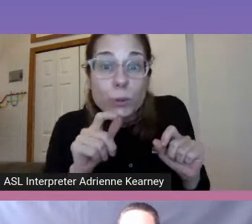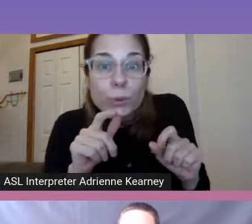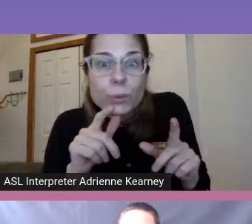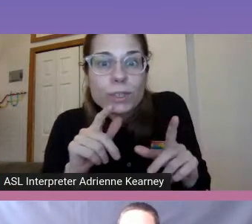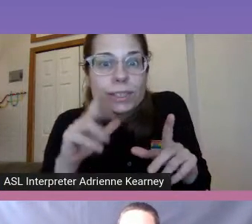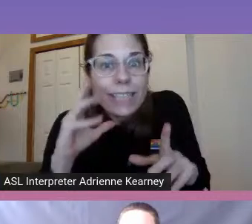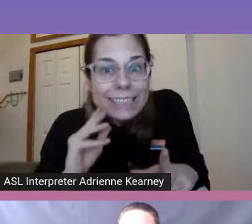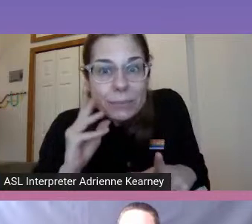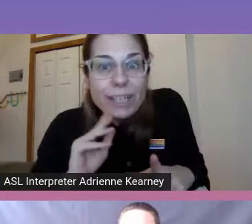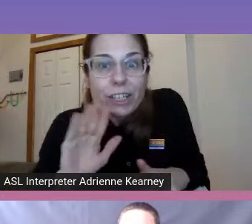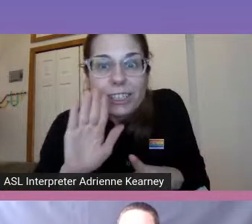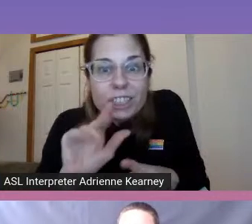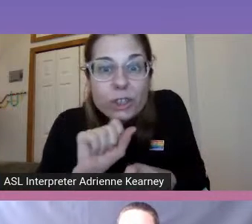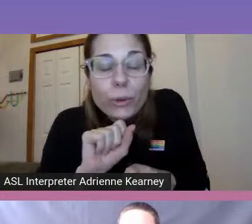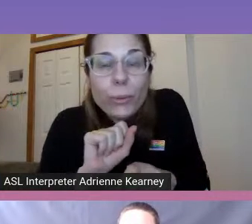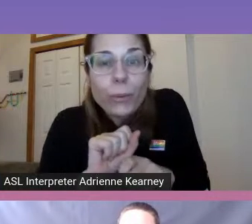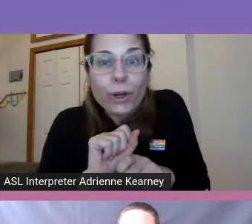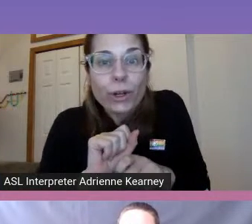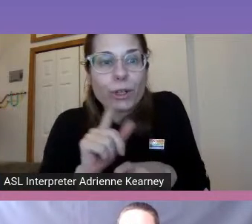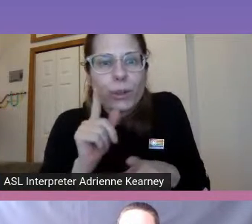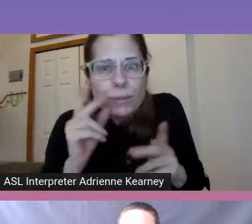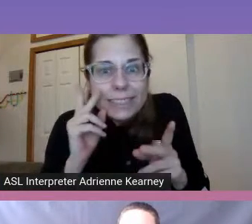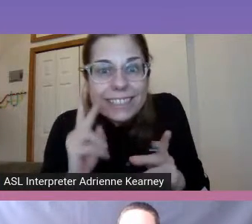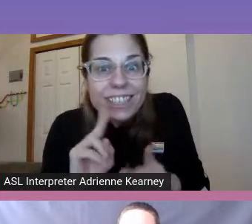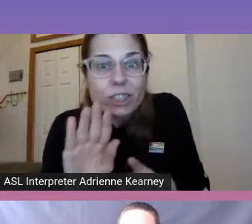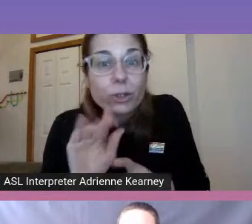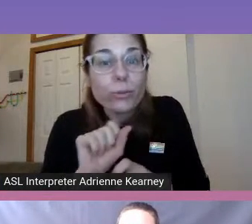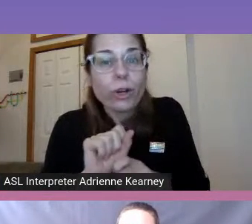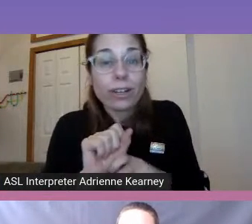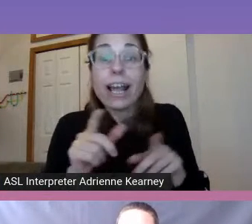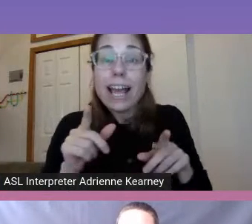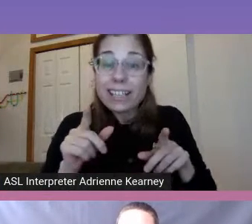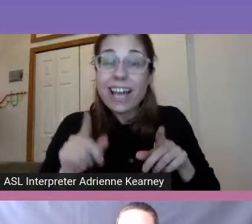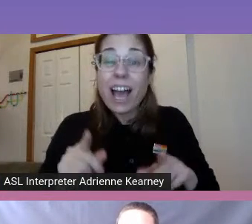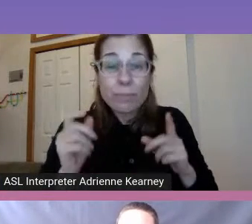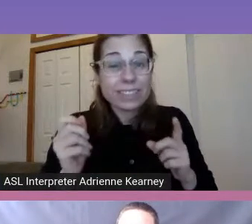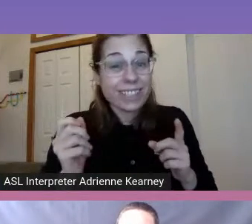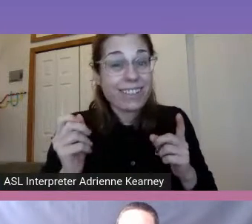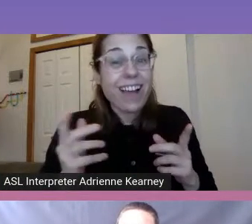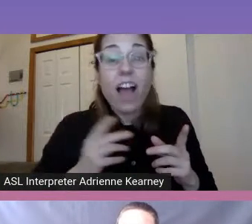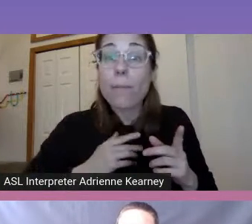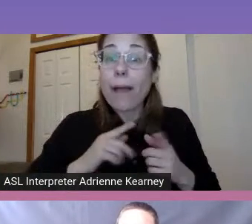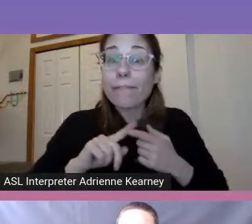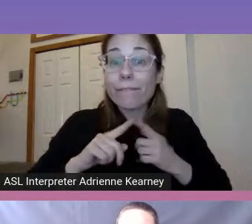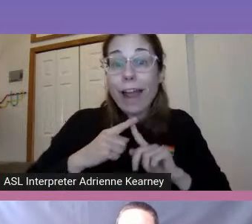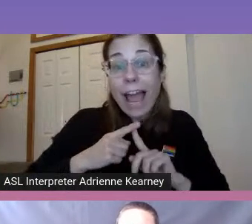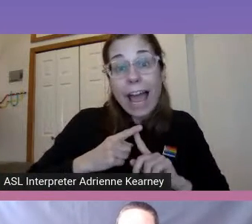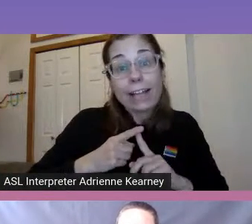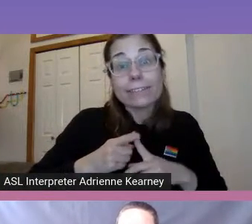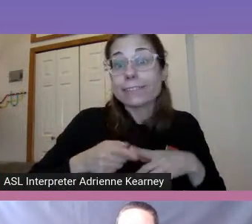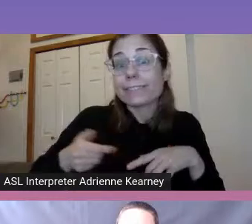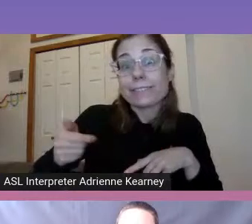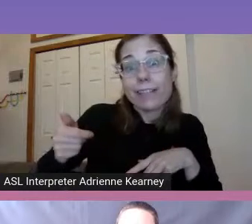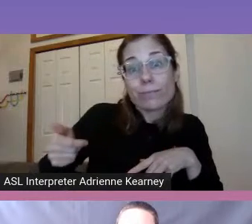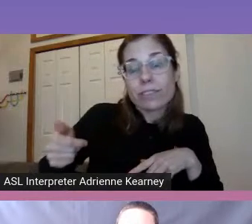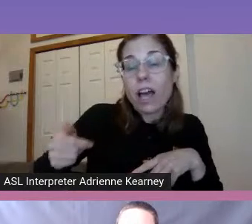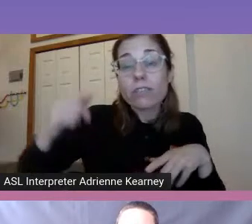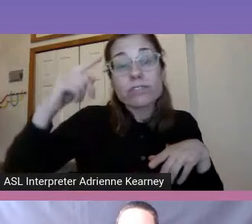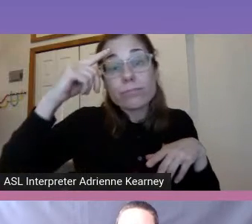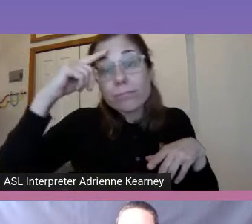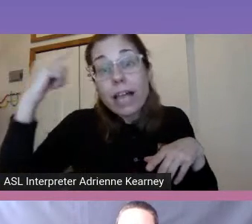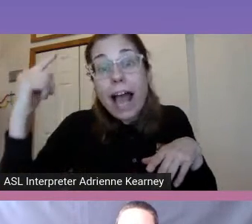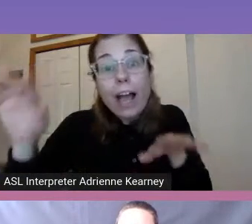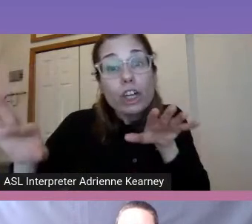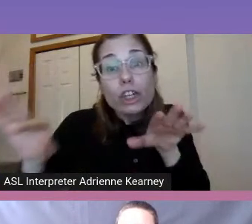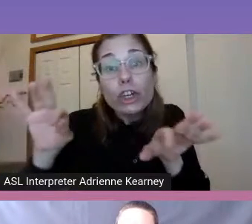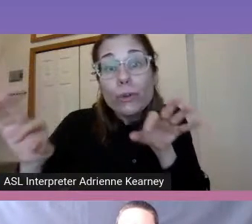conversation happens a lot with some of my friends who are like, Black curators and historians. And sometimes they say, who am I doing